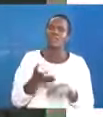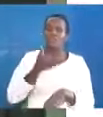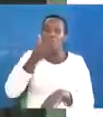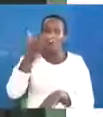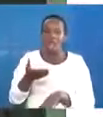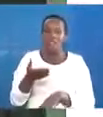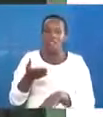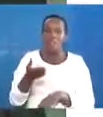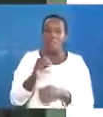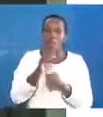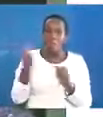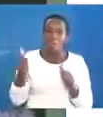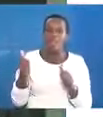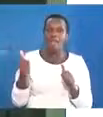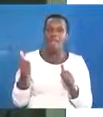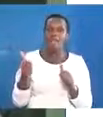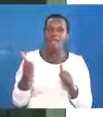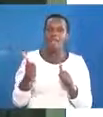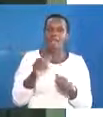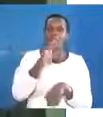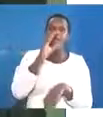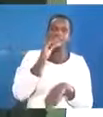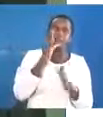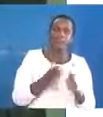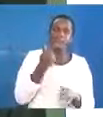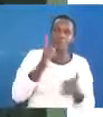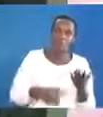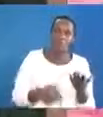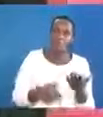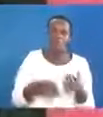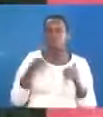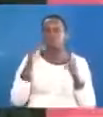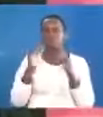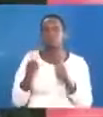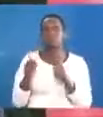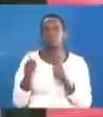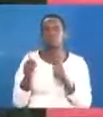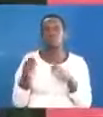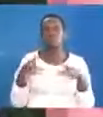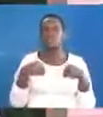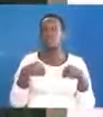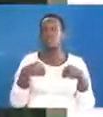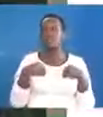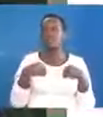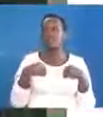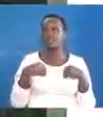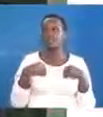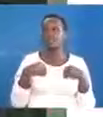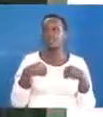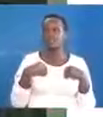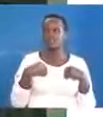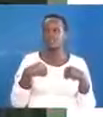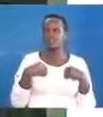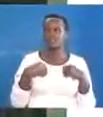not satisfactory, the speaker will say, I defer the question to next week. The Honorable Minister must go